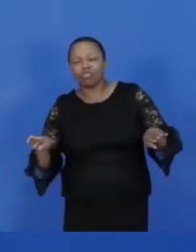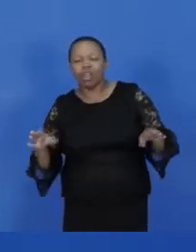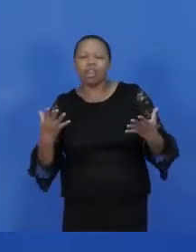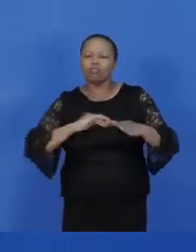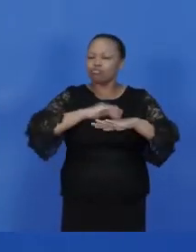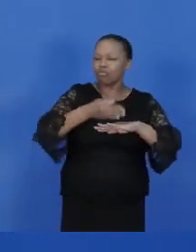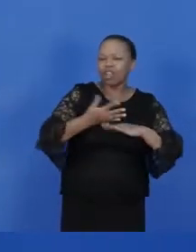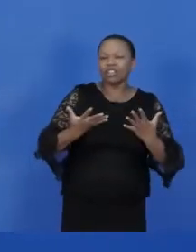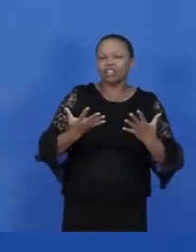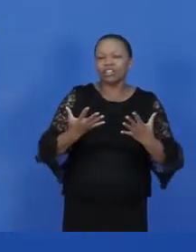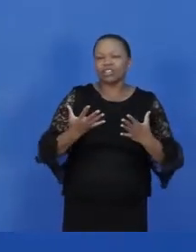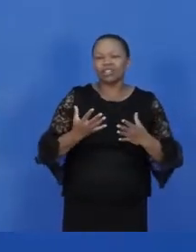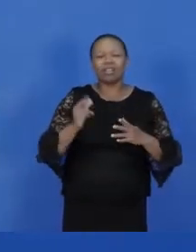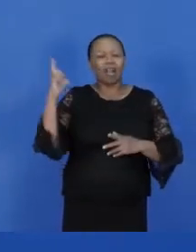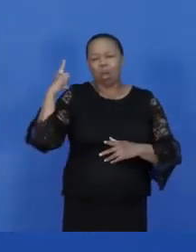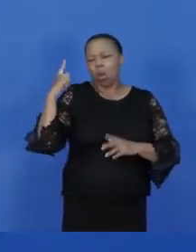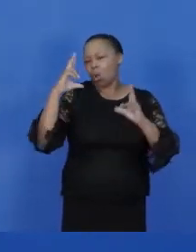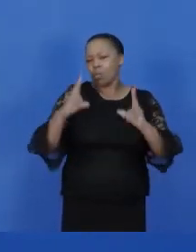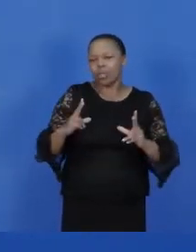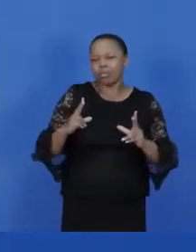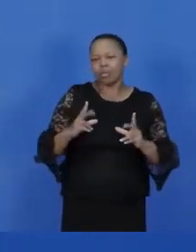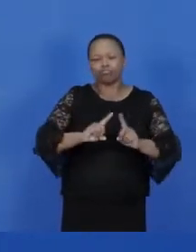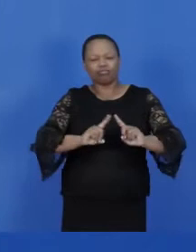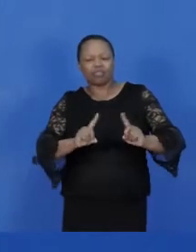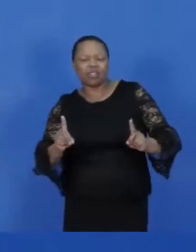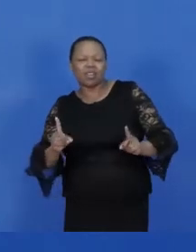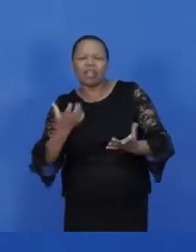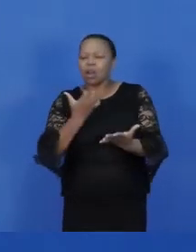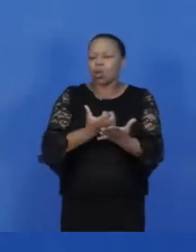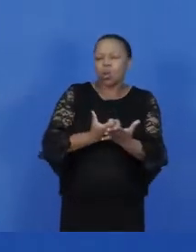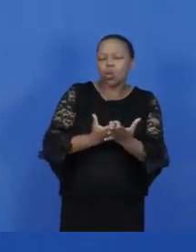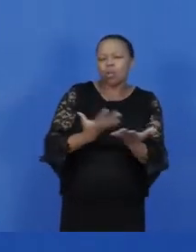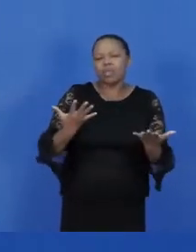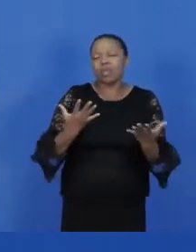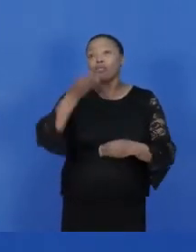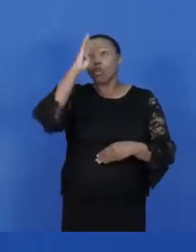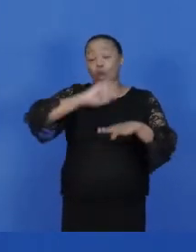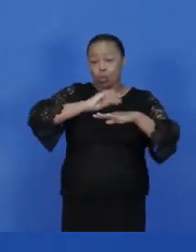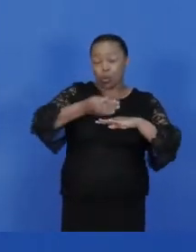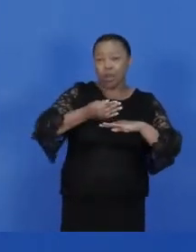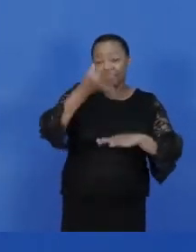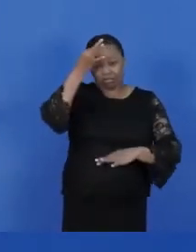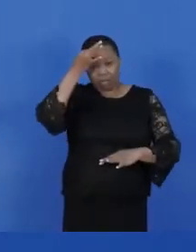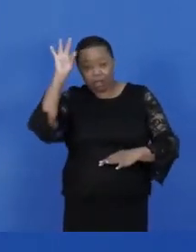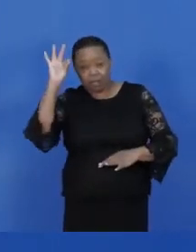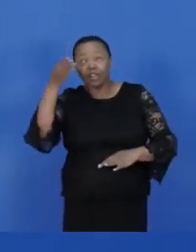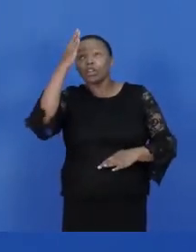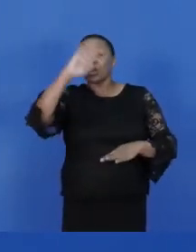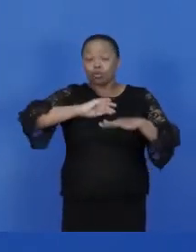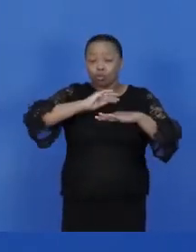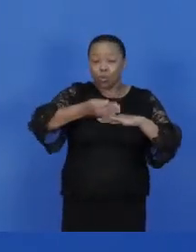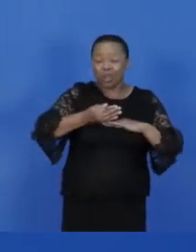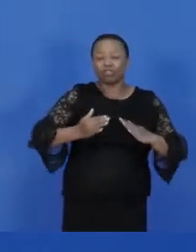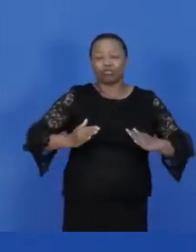over children. We need God's protection over our elderly. We need God's protection over issues of our economy. We need God's protection over our government. We need